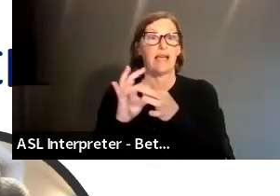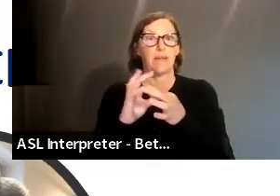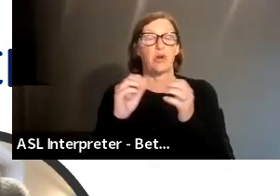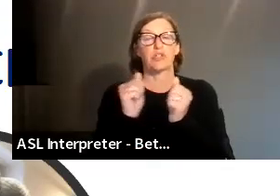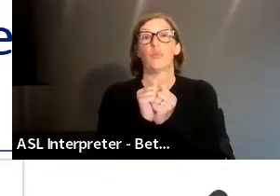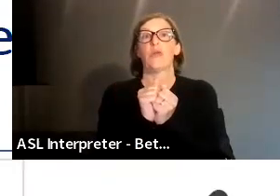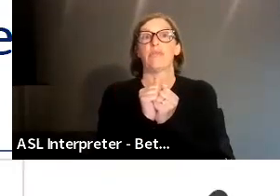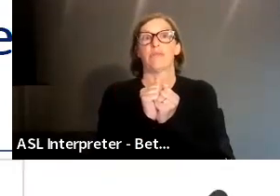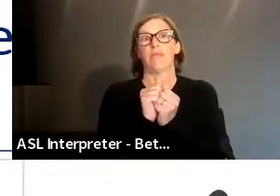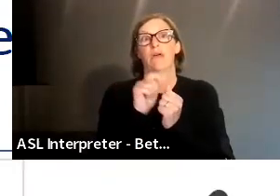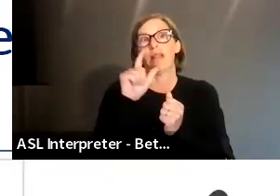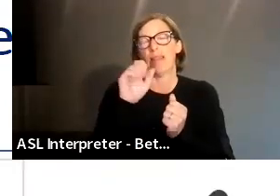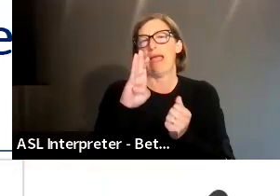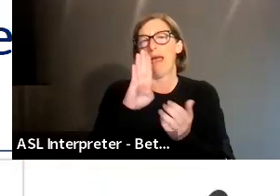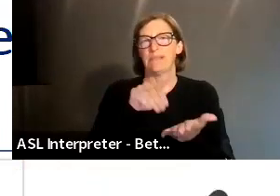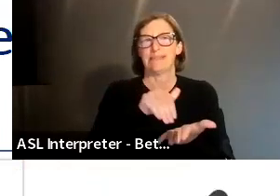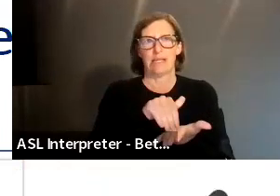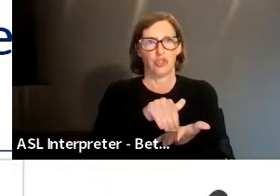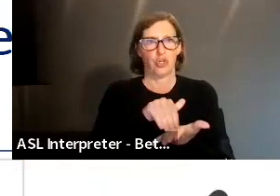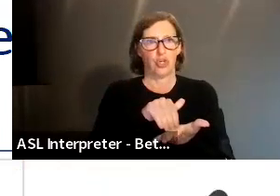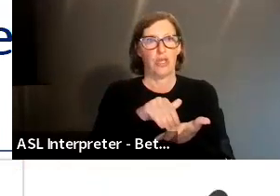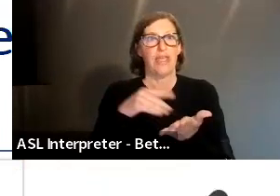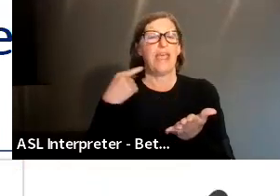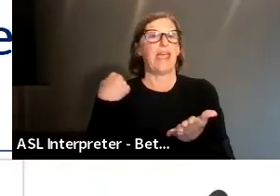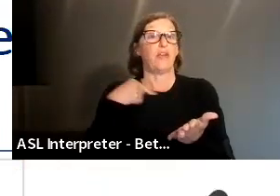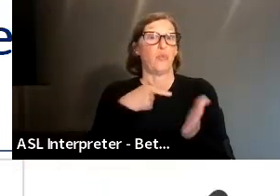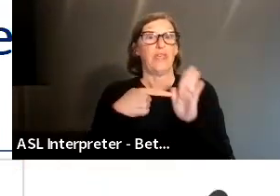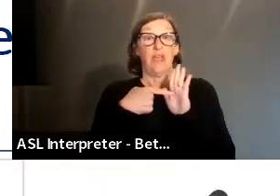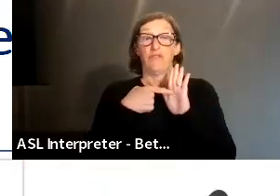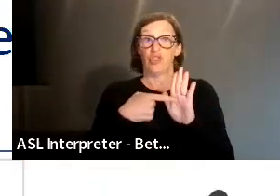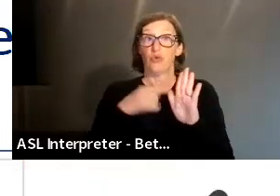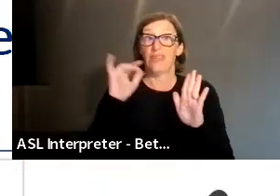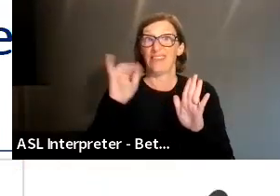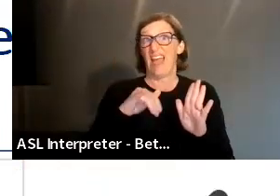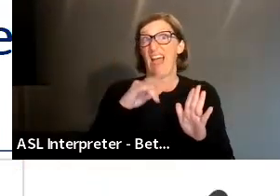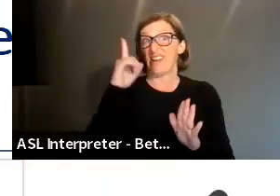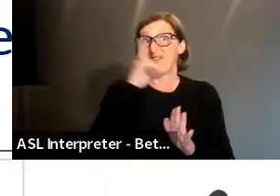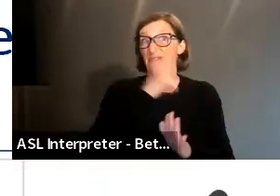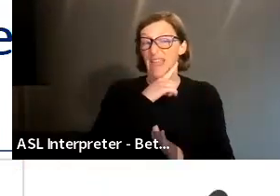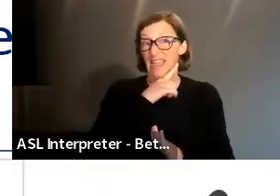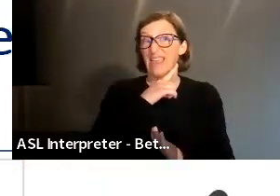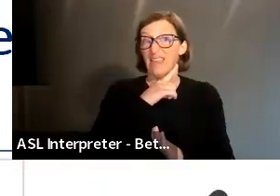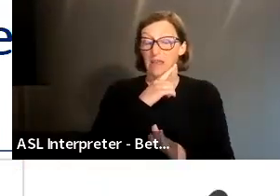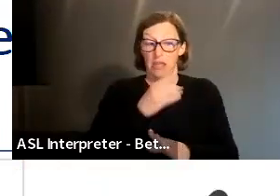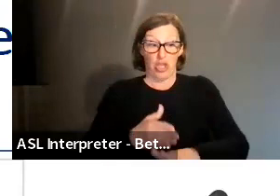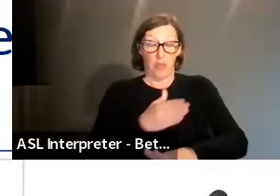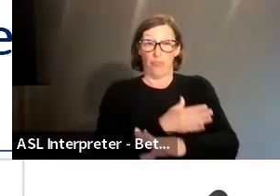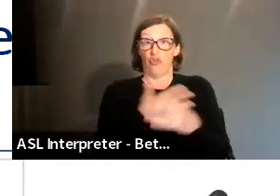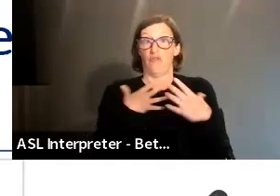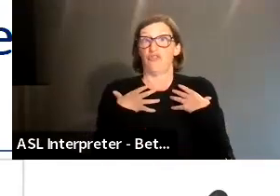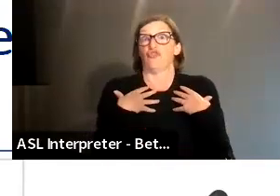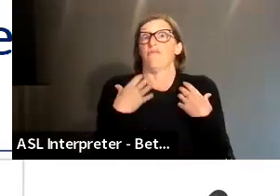Center. And we succeeded to show that the synthetic form improved the survival of